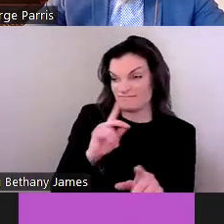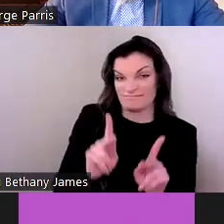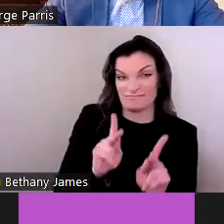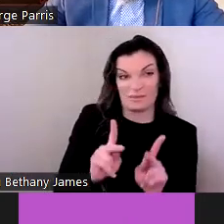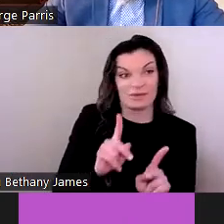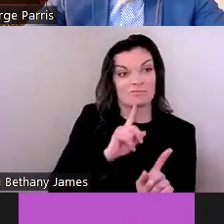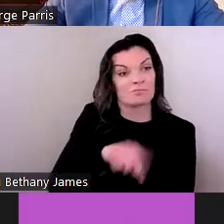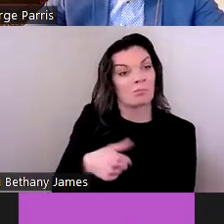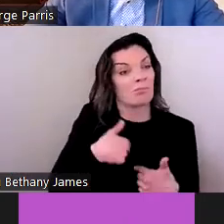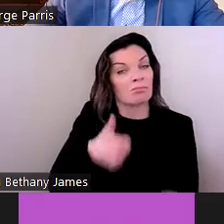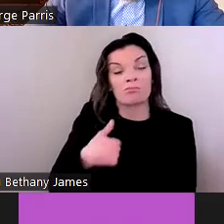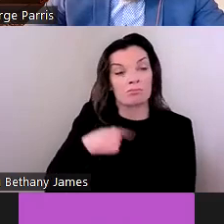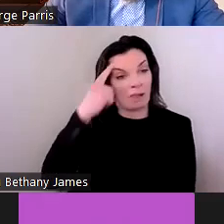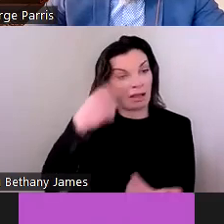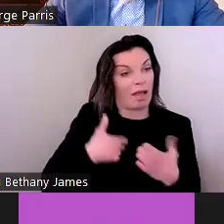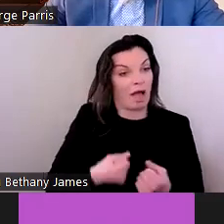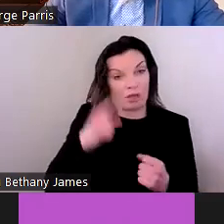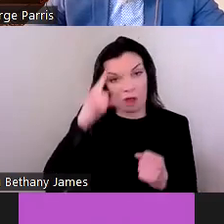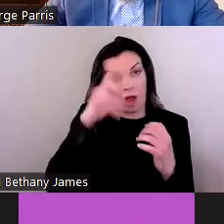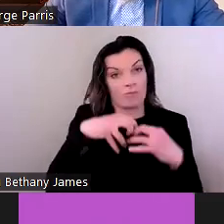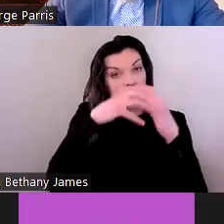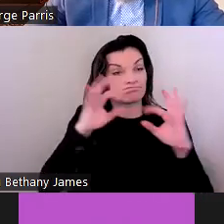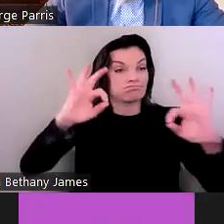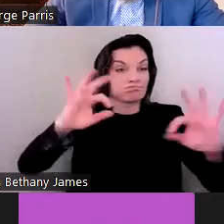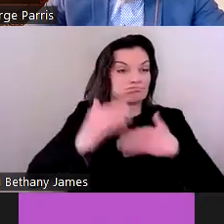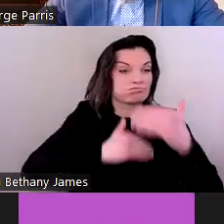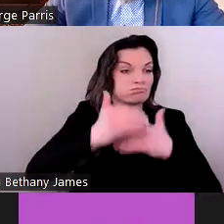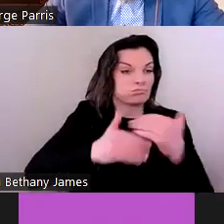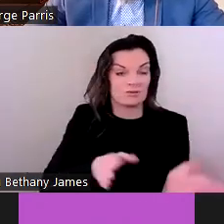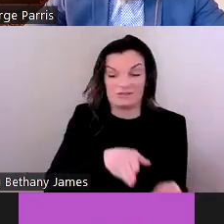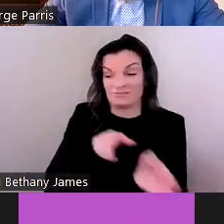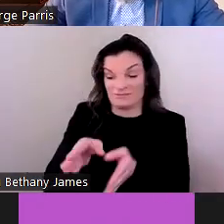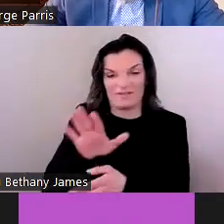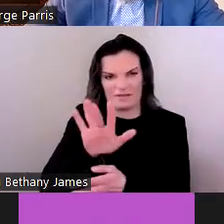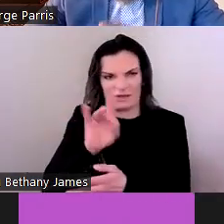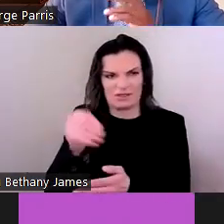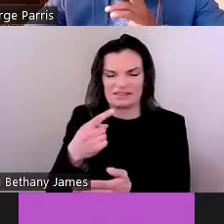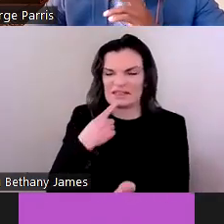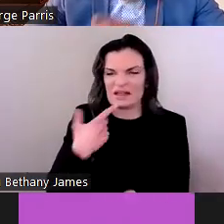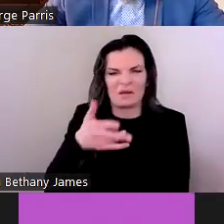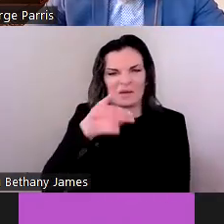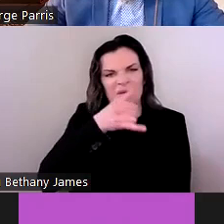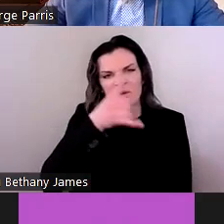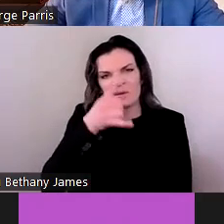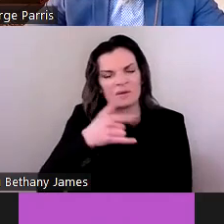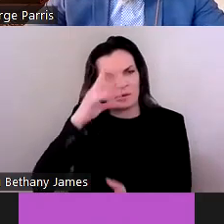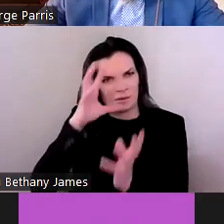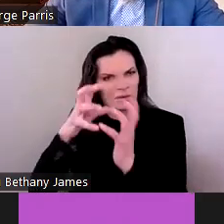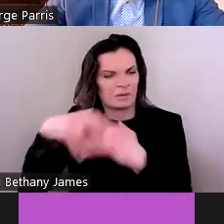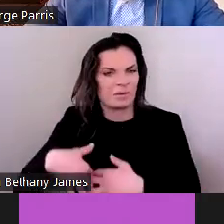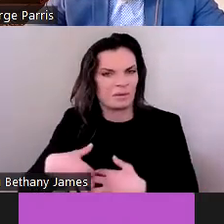work, 15% says are healthy. They haven't experienced any harm within the workplace, as